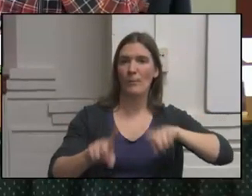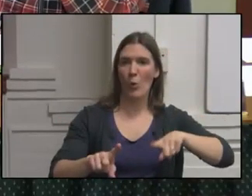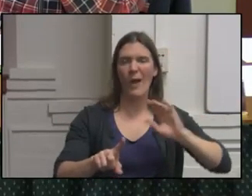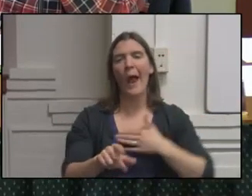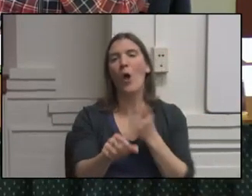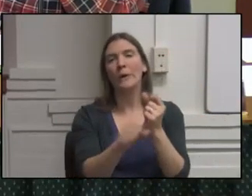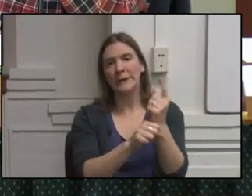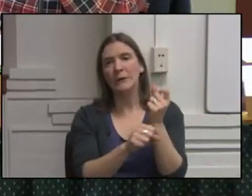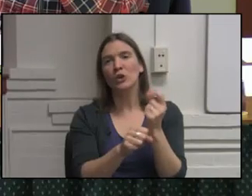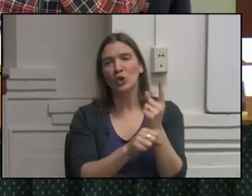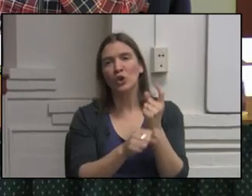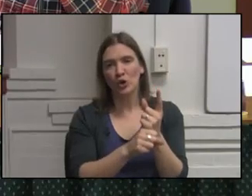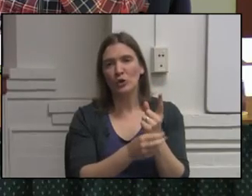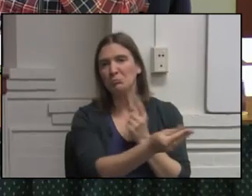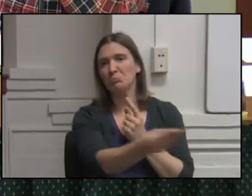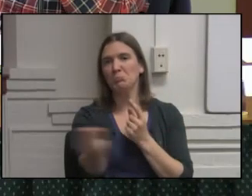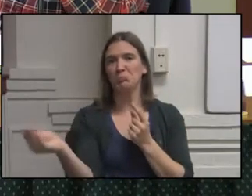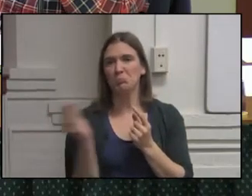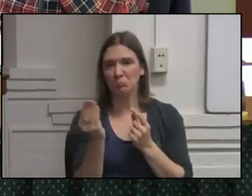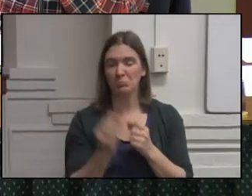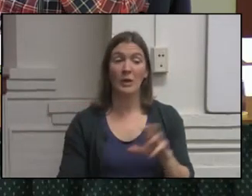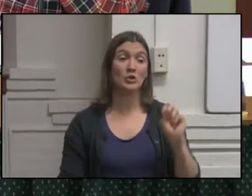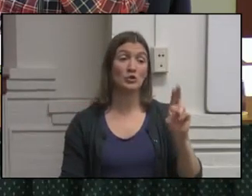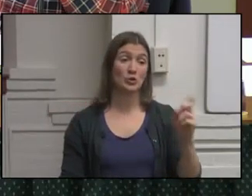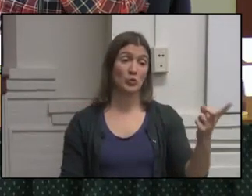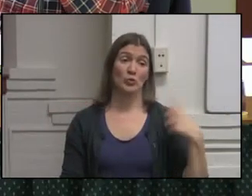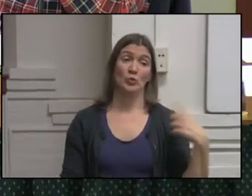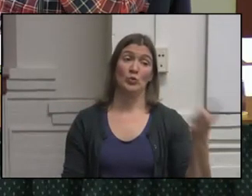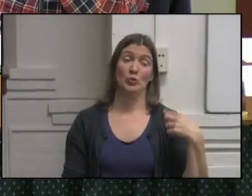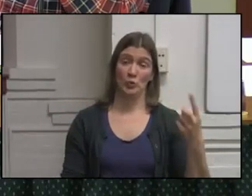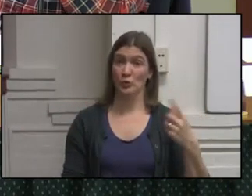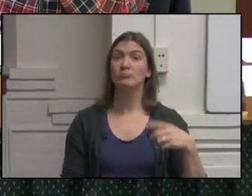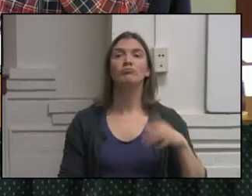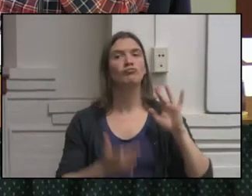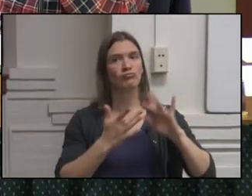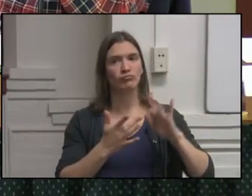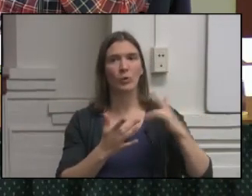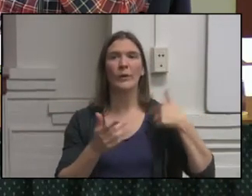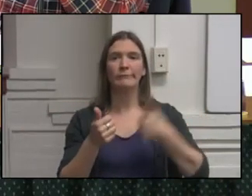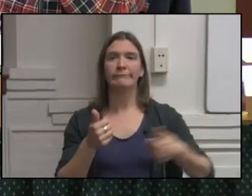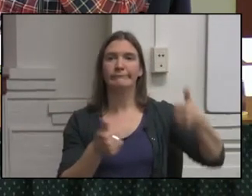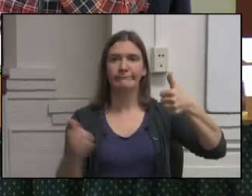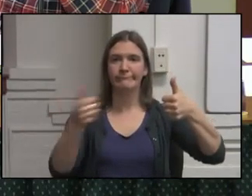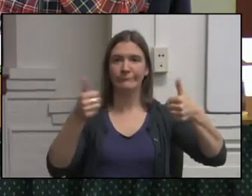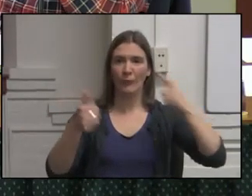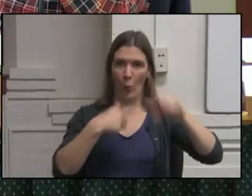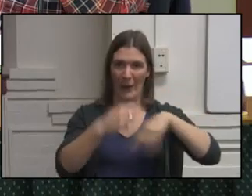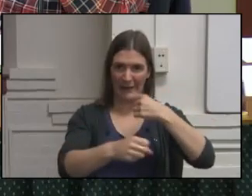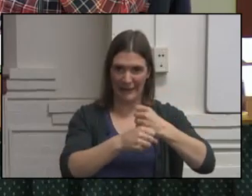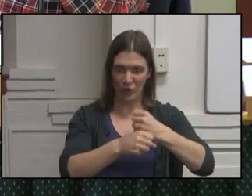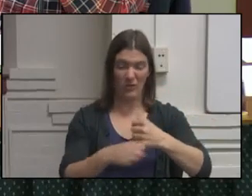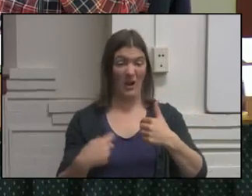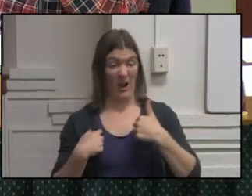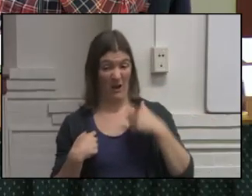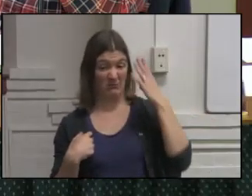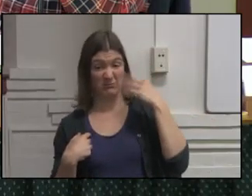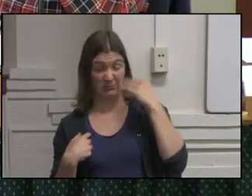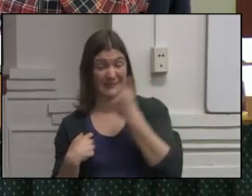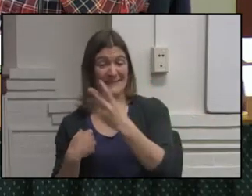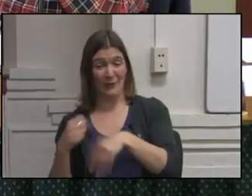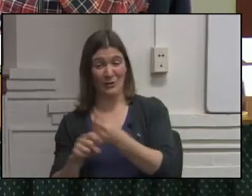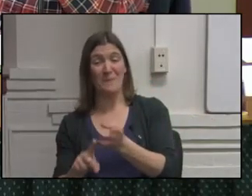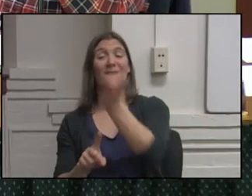yearly duties. And Sue and I have been the commissioners for the past year, and I've been the commissioner for a